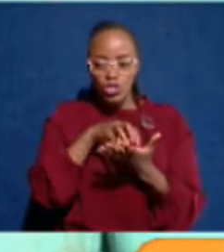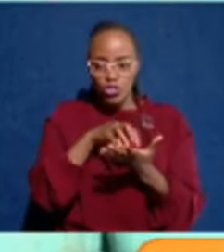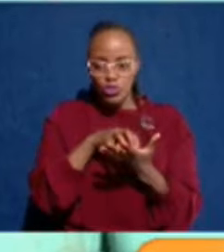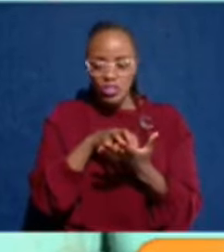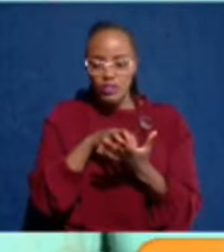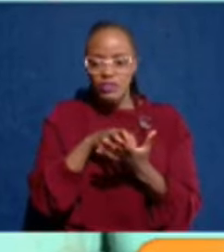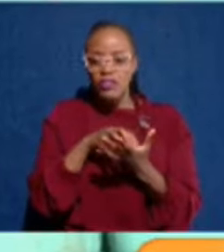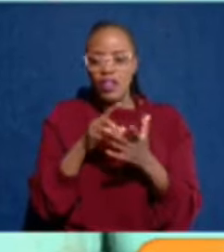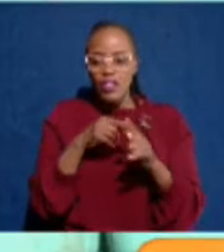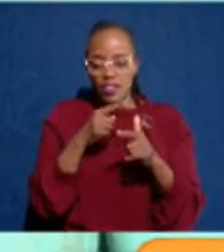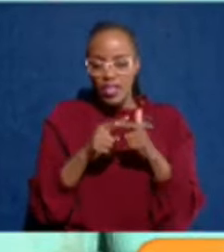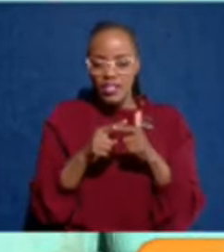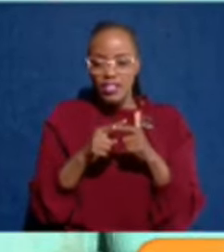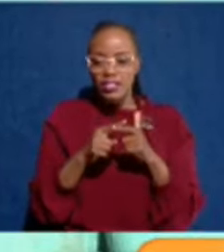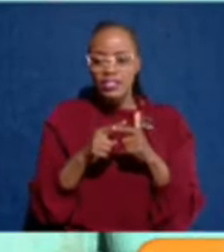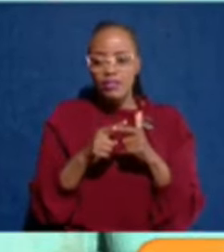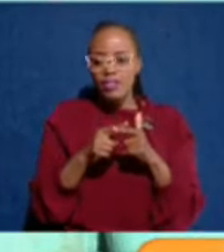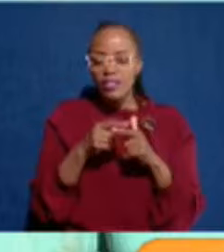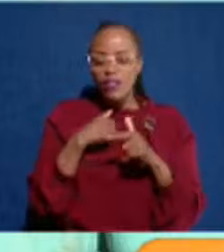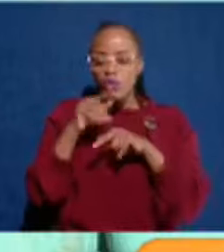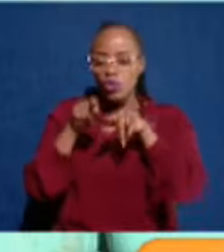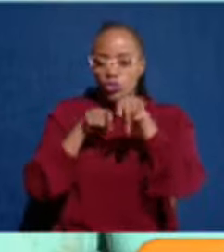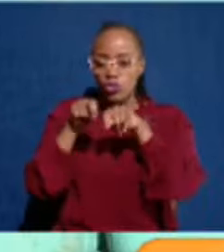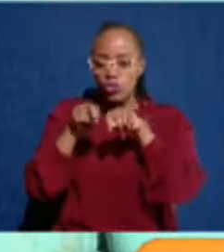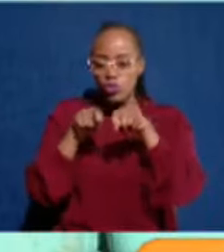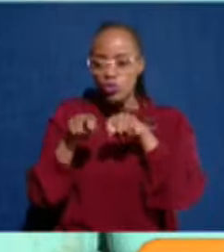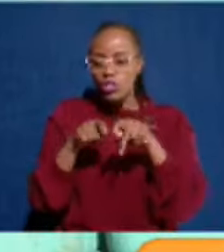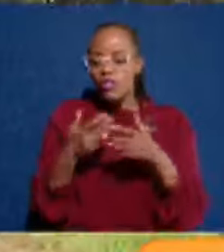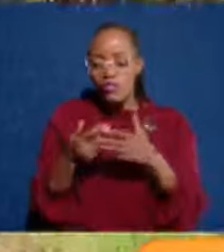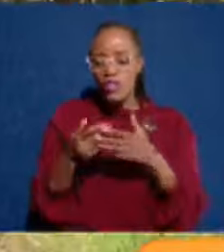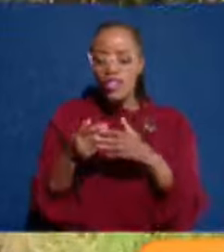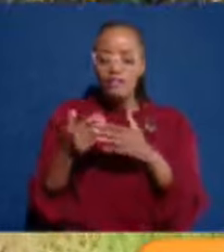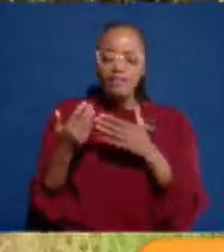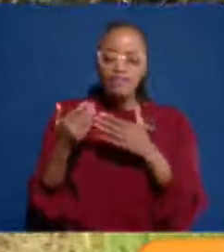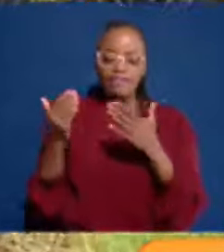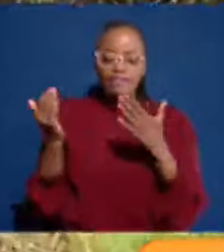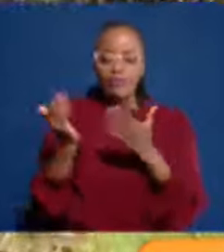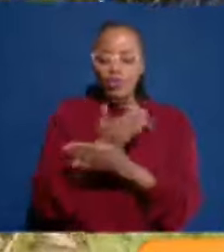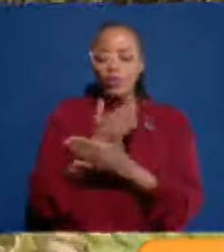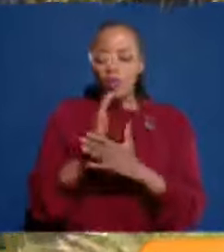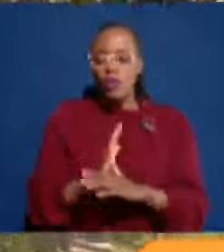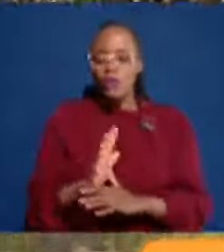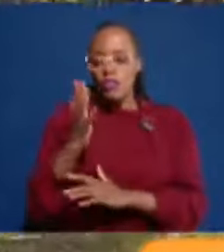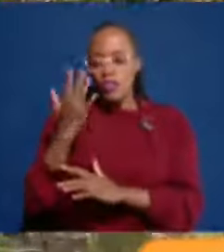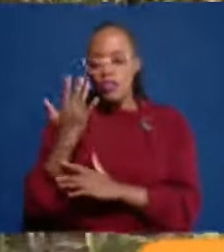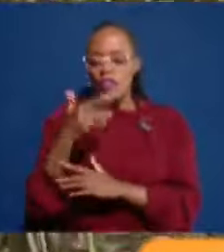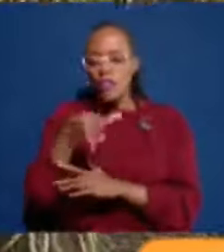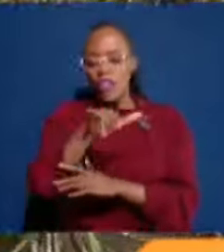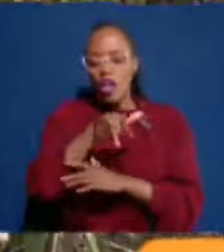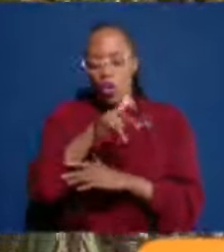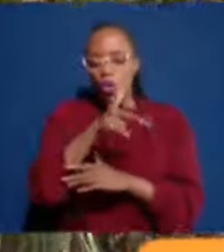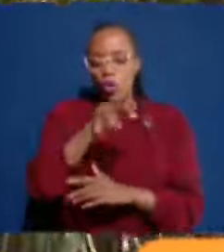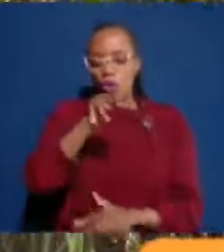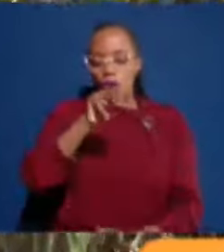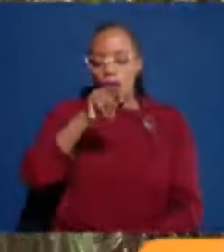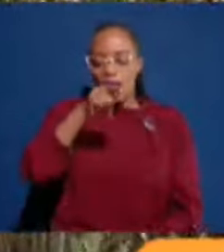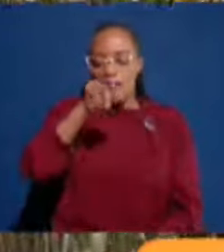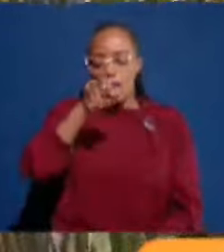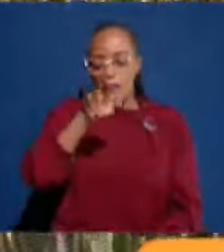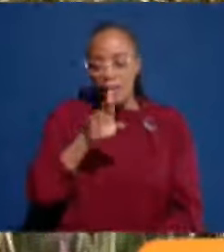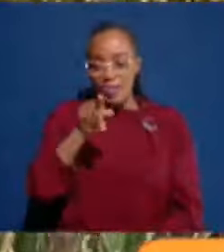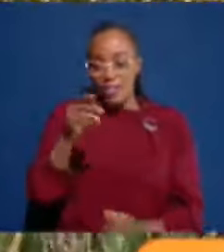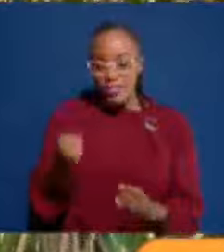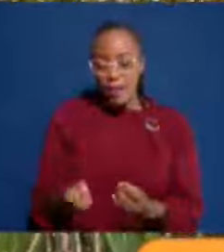Juncao previously in China, it was used to control desertification. Unlike the local Napier grass, the magic grass